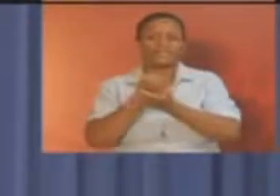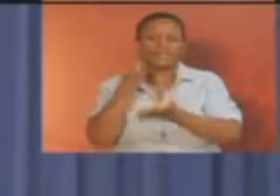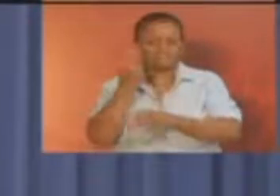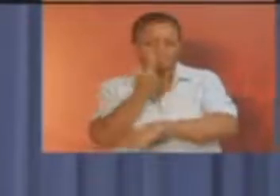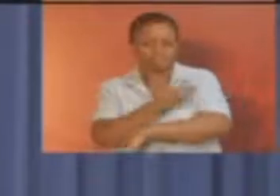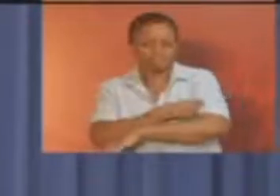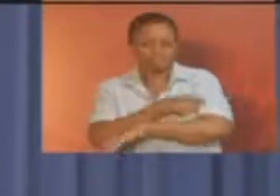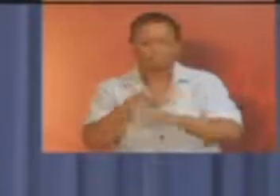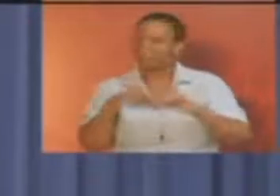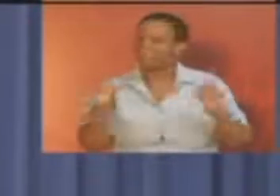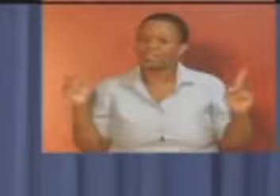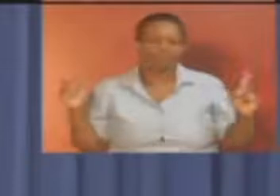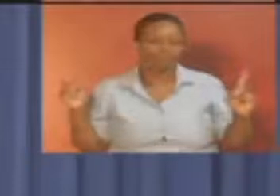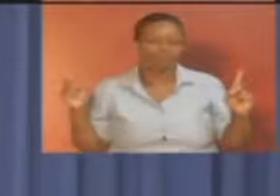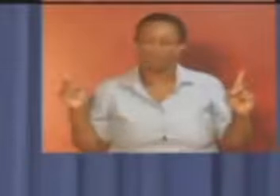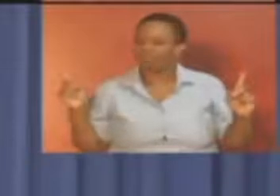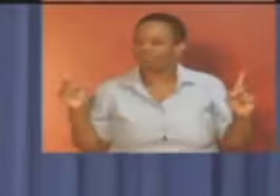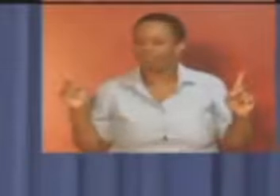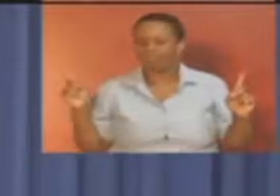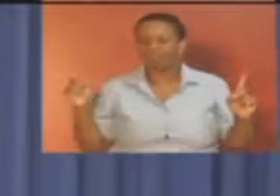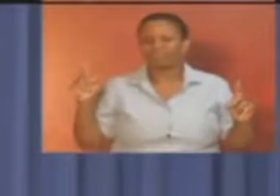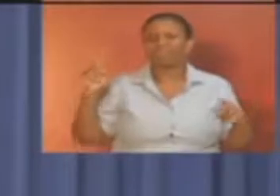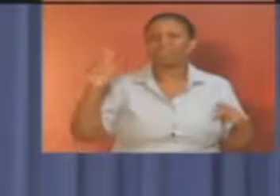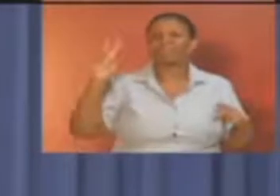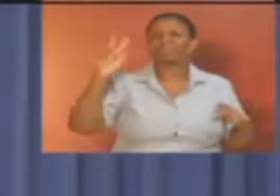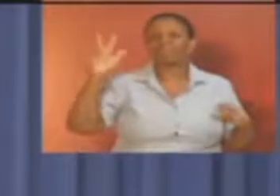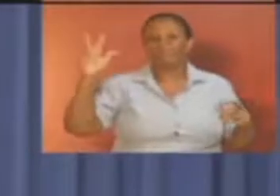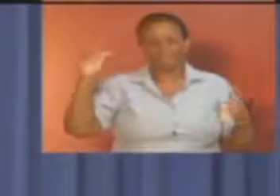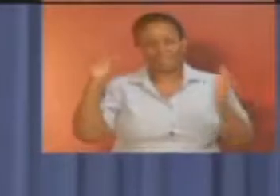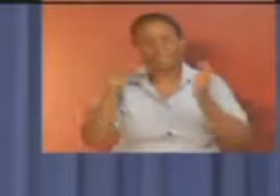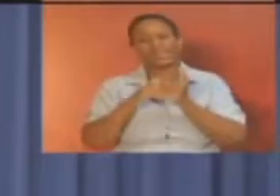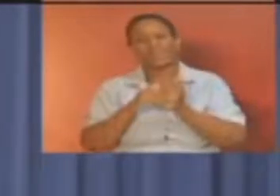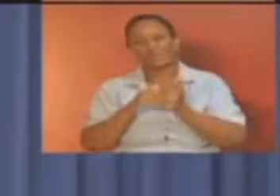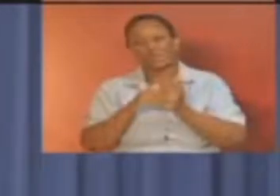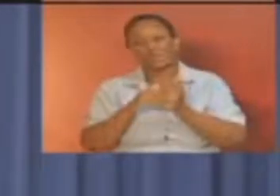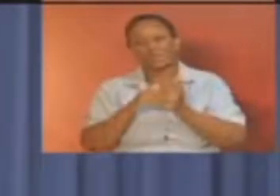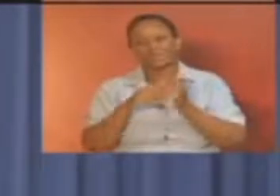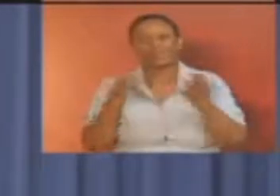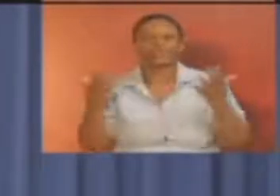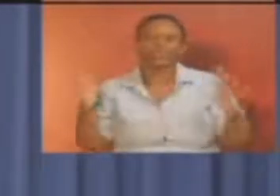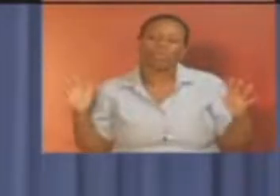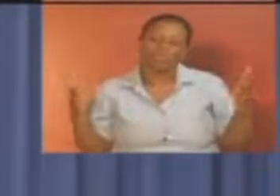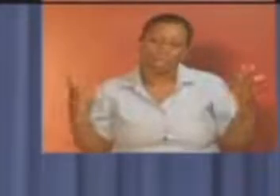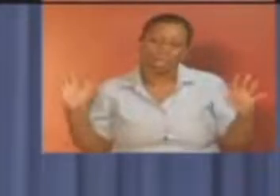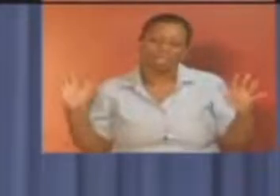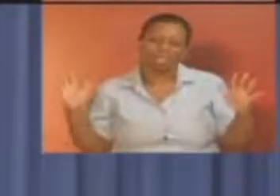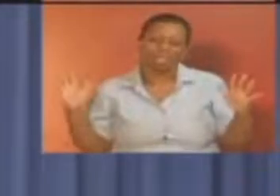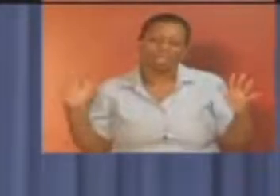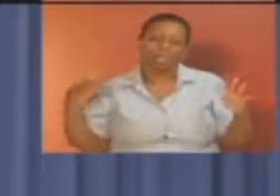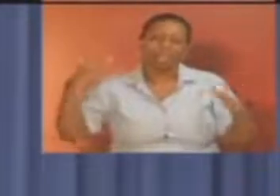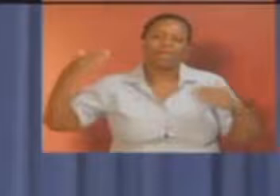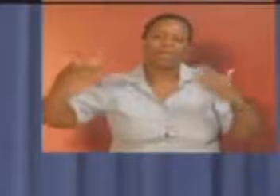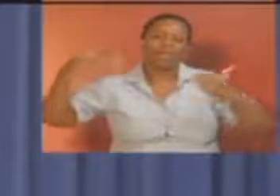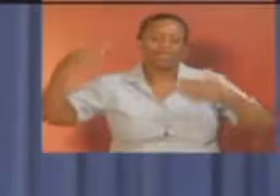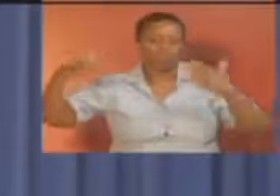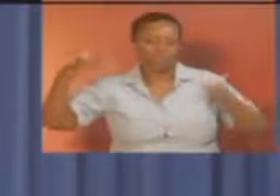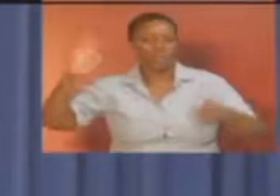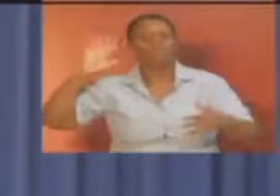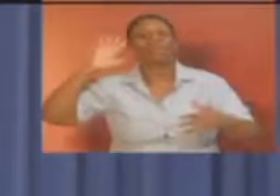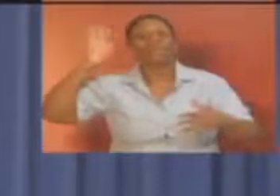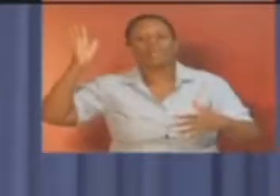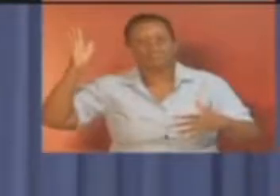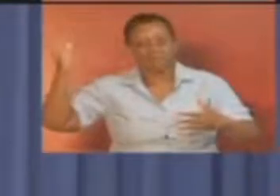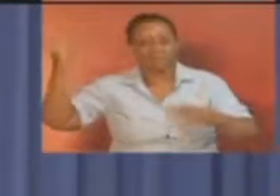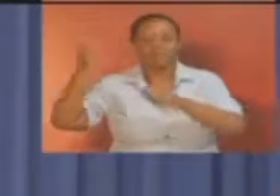going to receive 30,000 on Monday, and then we'll only be 2/3 along the way of the first expected